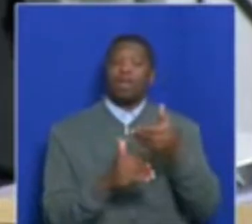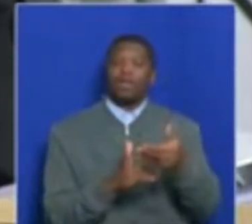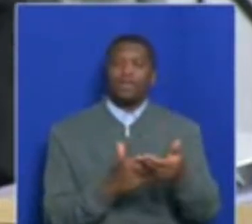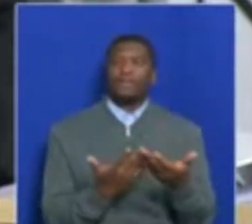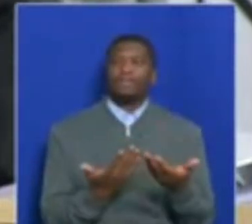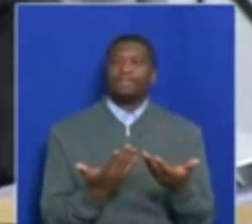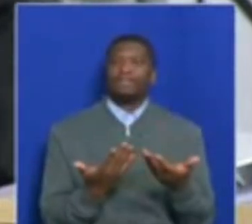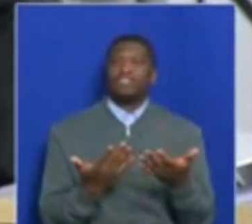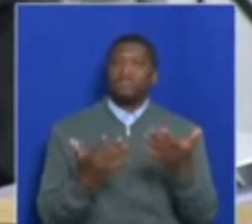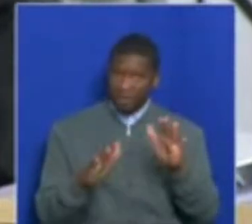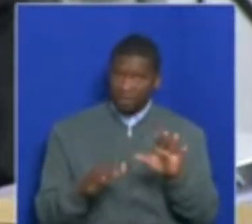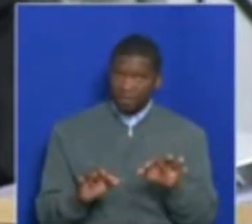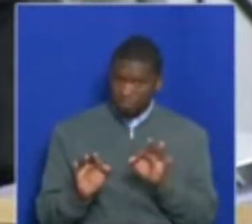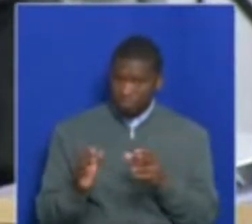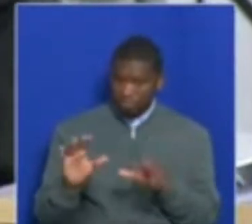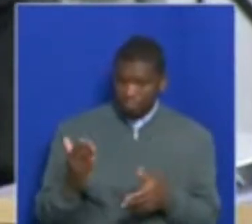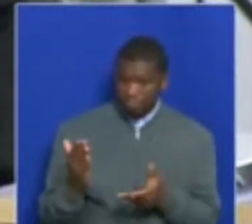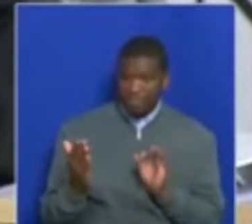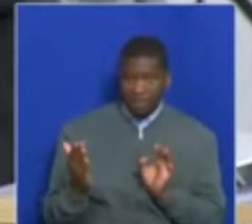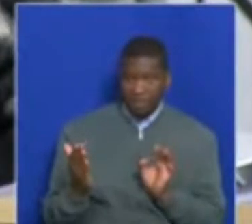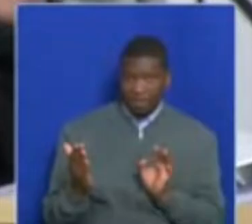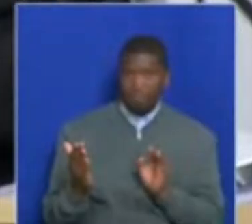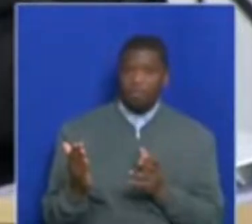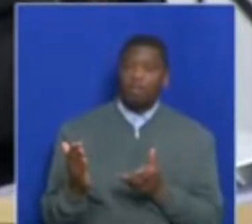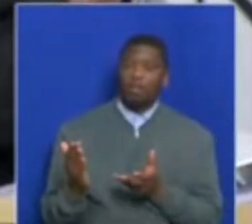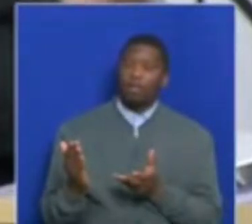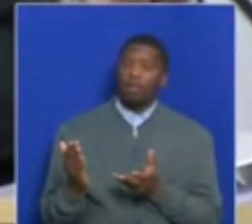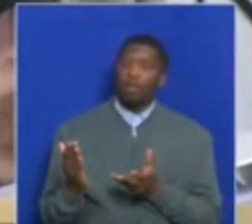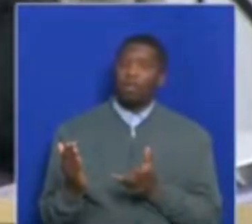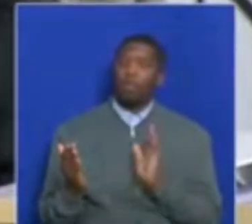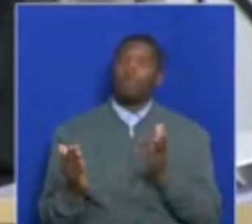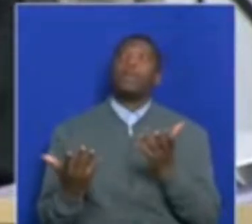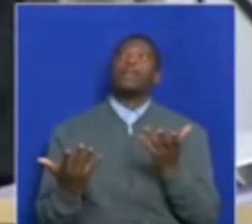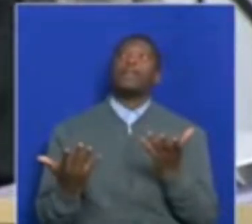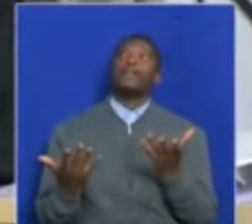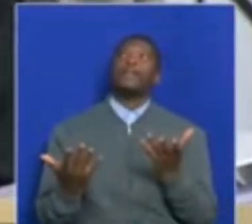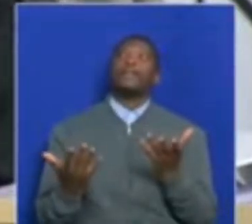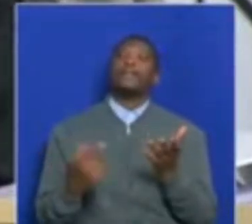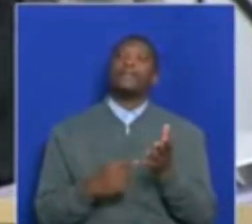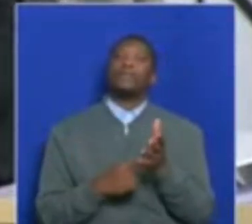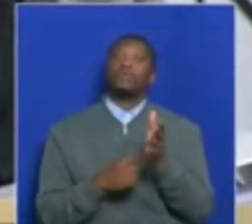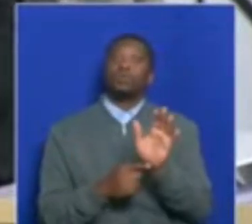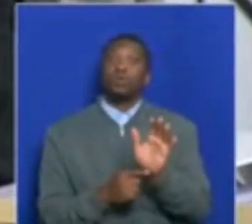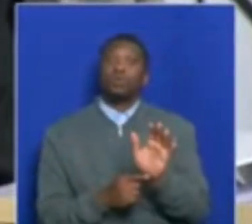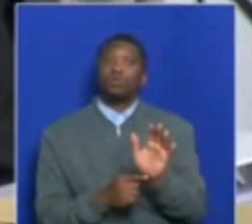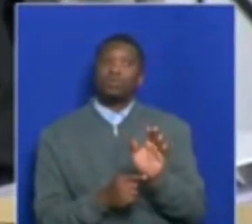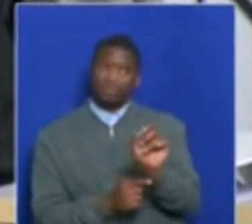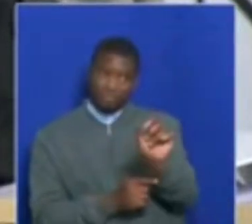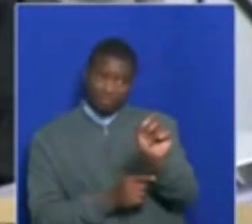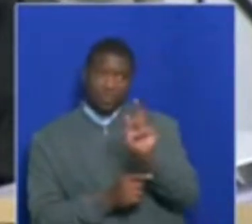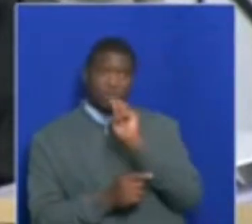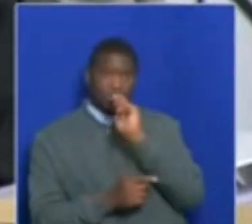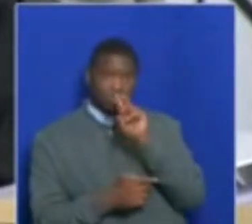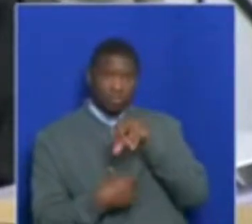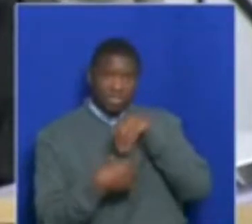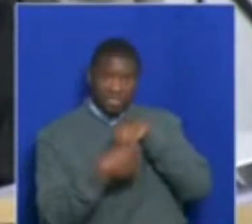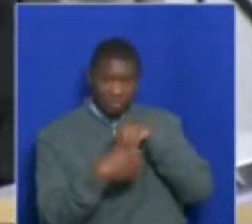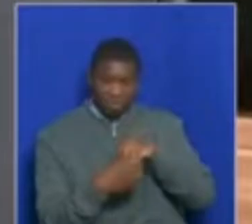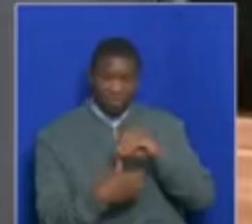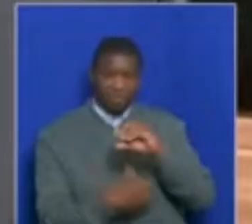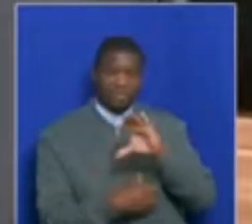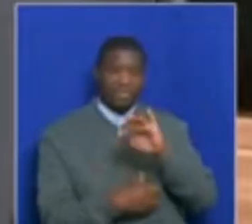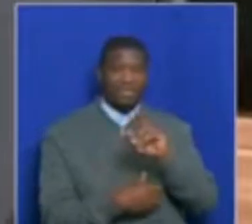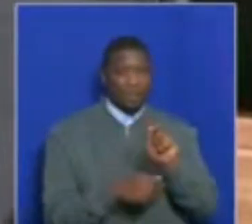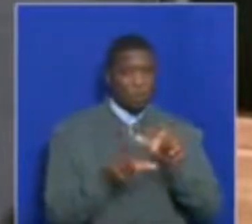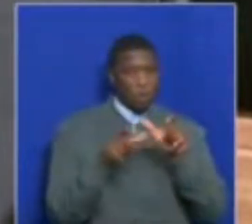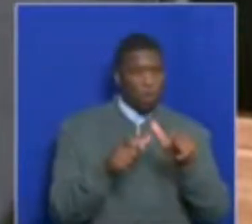it will indicate whether he's part of a cash in transit group. And can